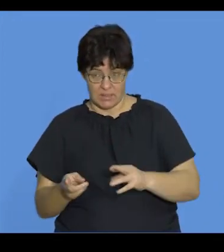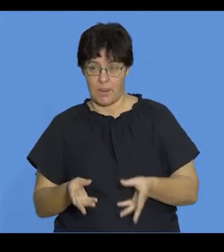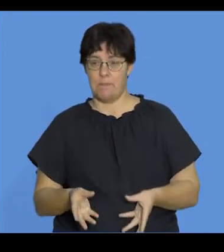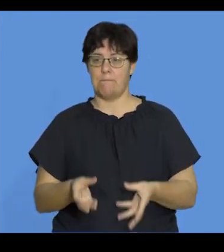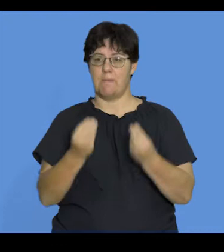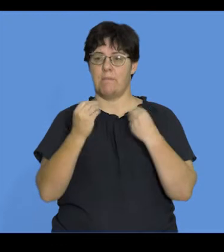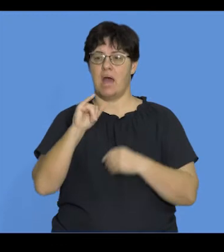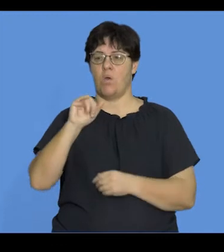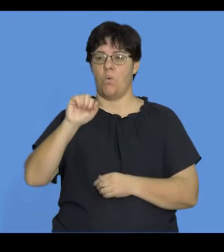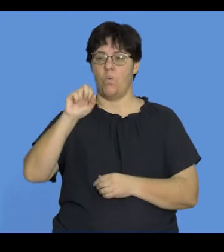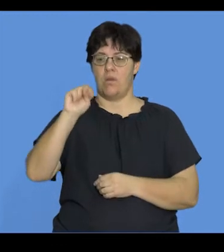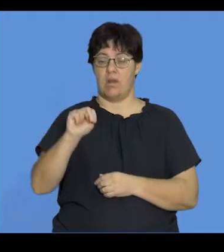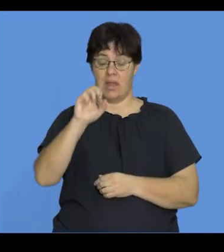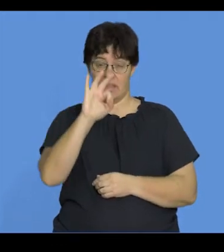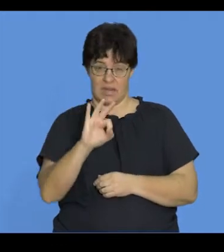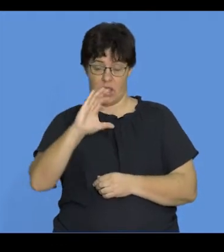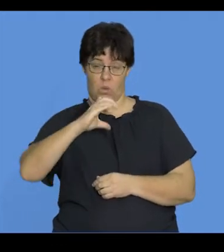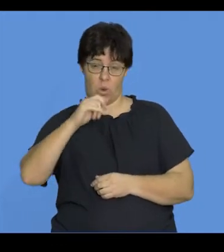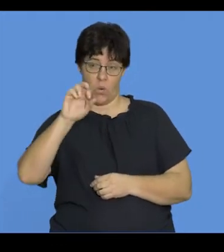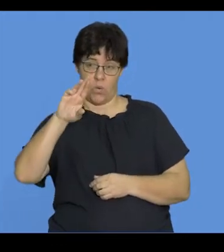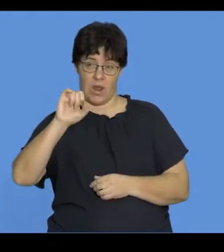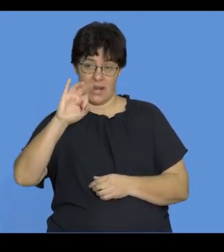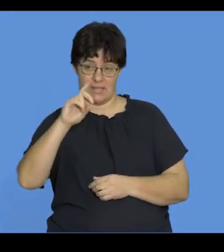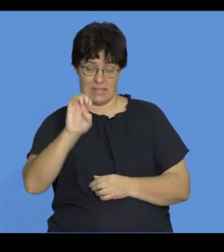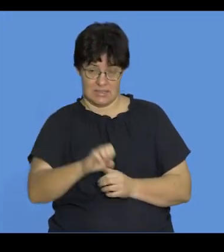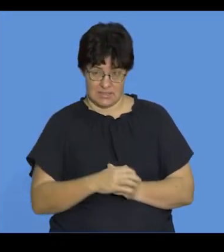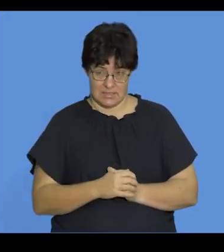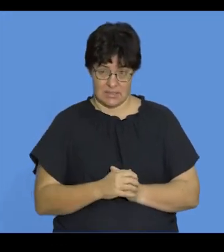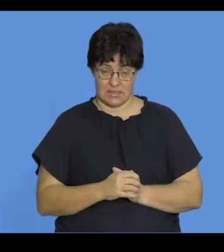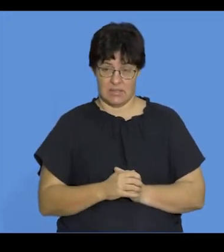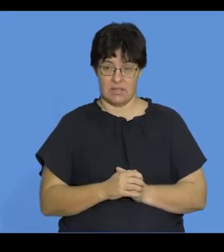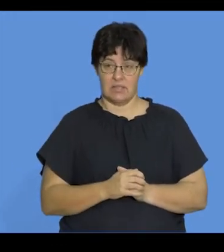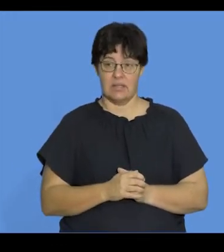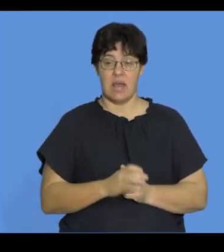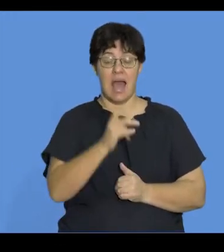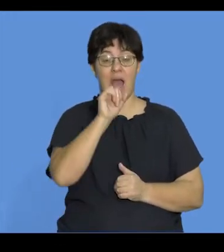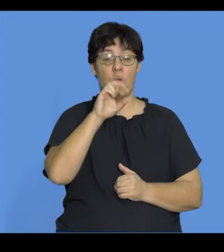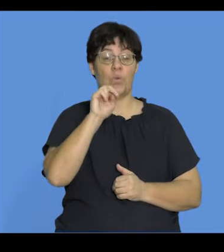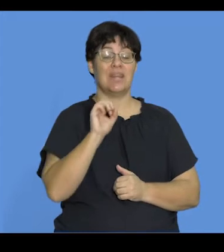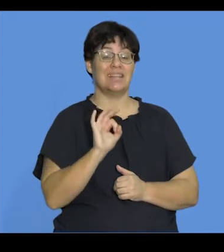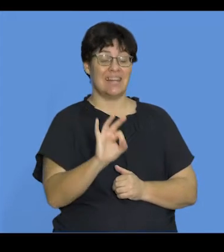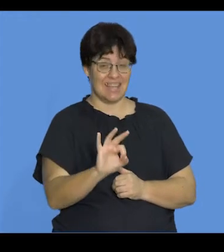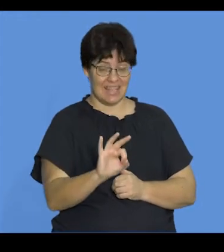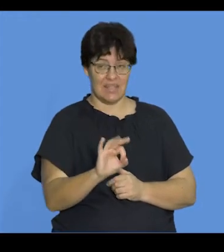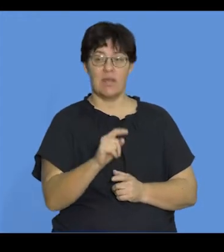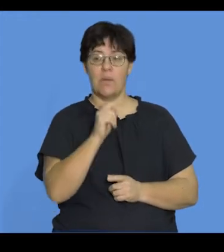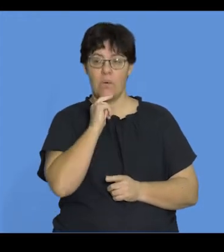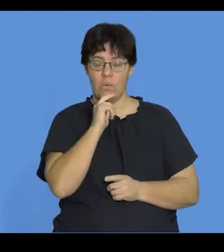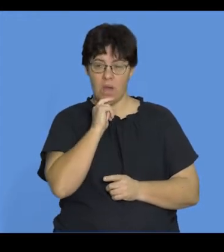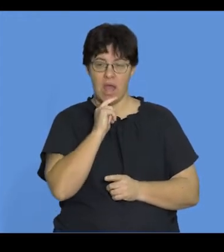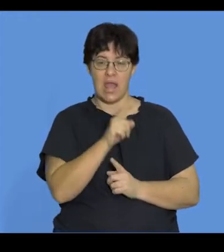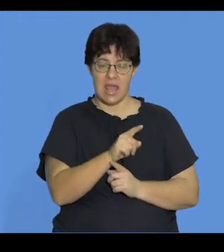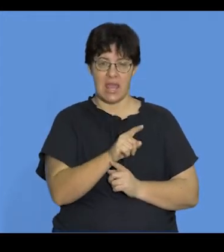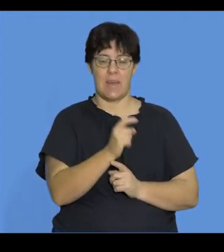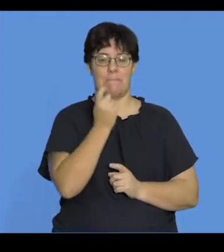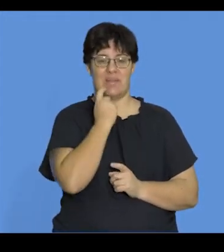iron 3 chloride. Very, very important in terms of chemical formula. Iron 3, because iron is a transition metal, it